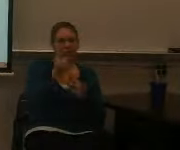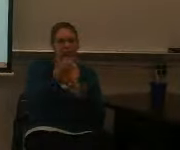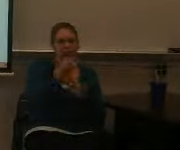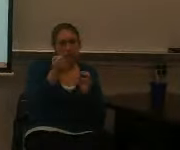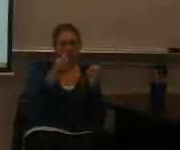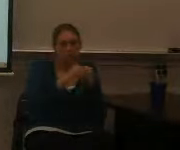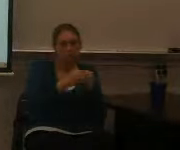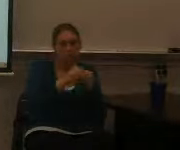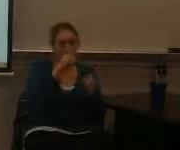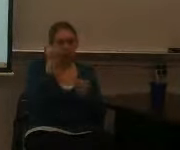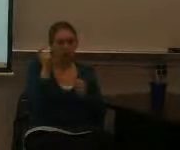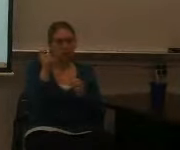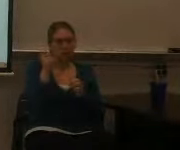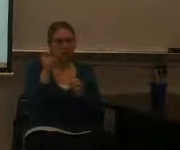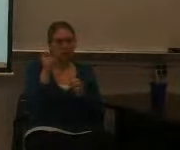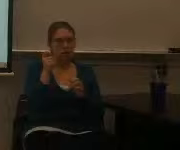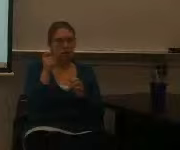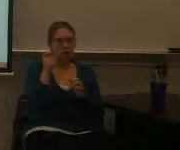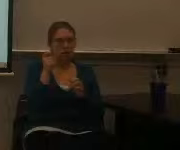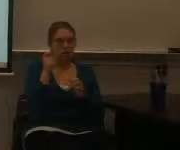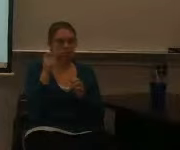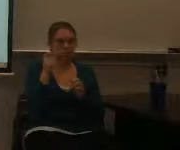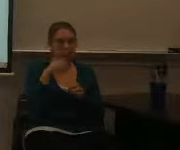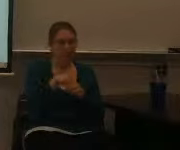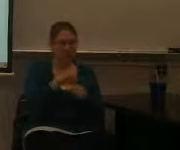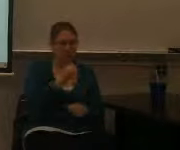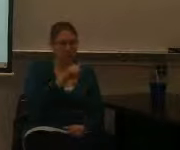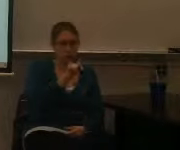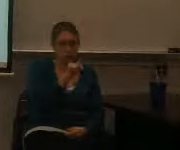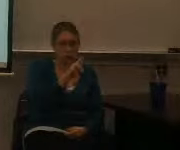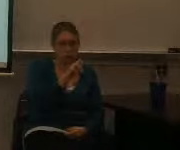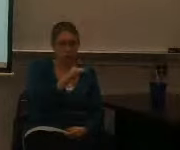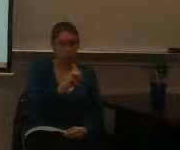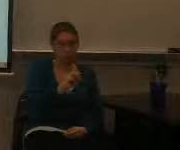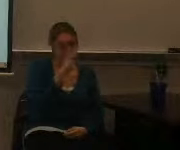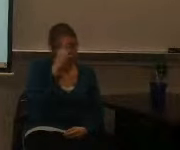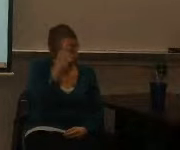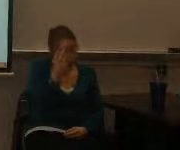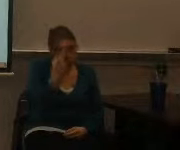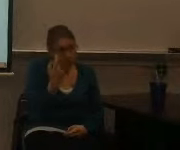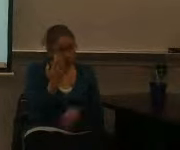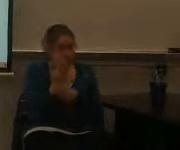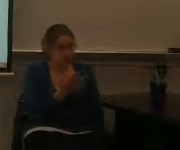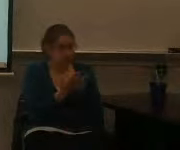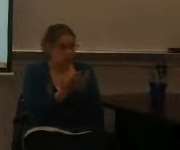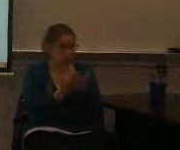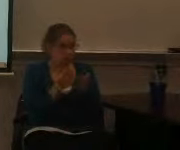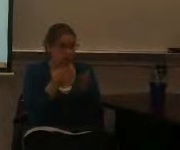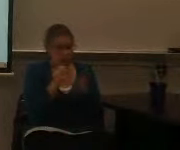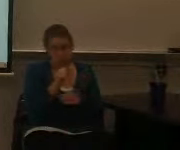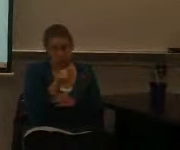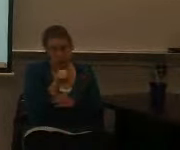bit more, because it turns out that in streams it makes perfect sense that at least some streams at some